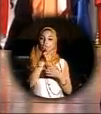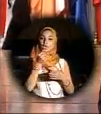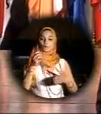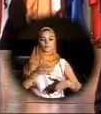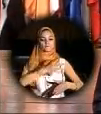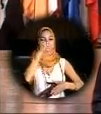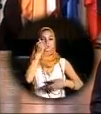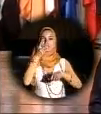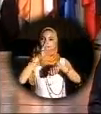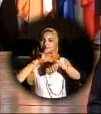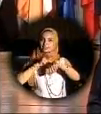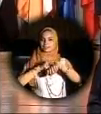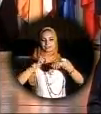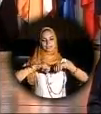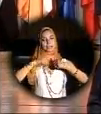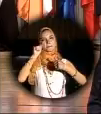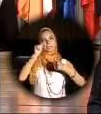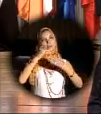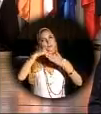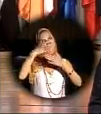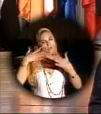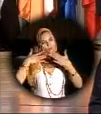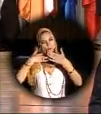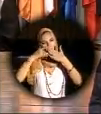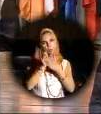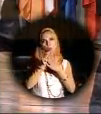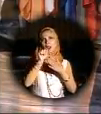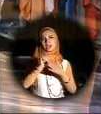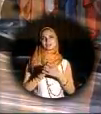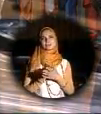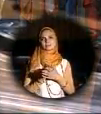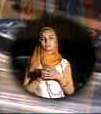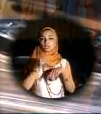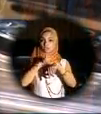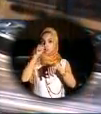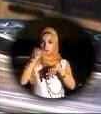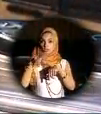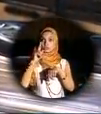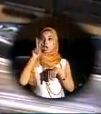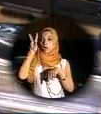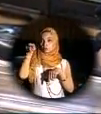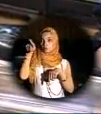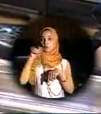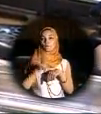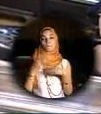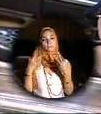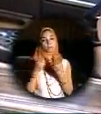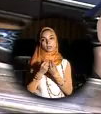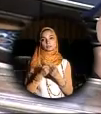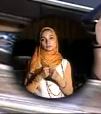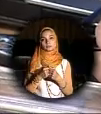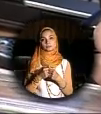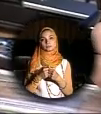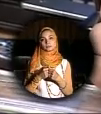now we are seeing the browser, so how he can surf the net freely without any